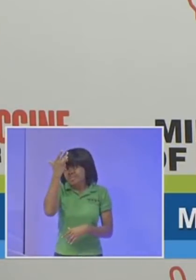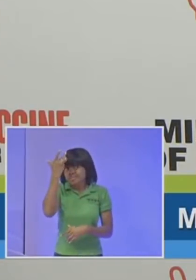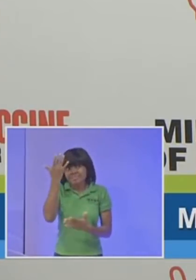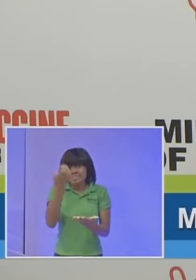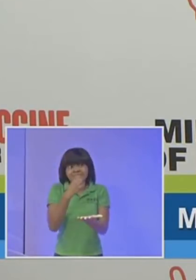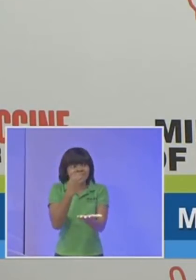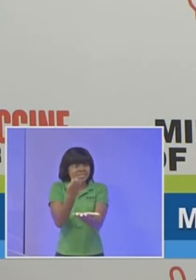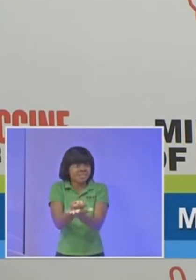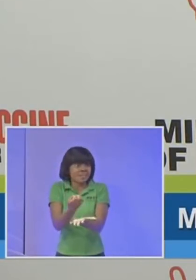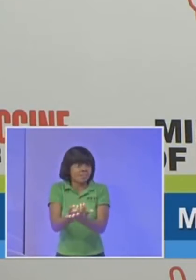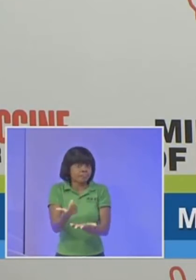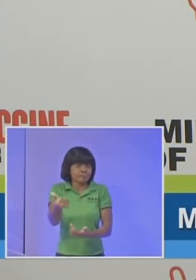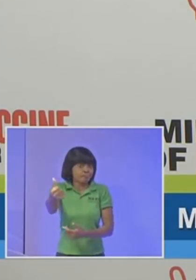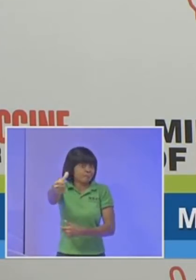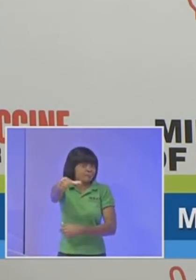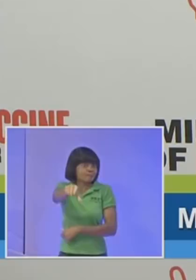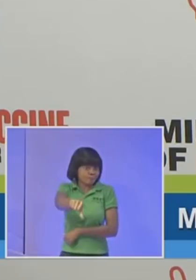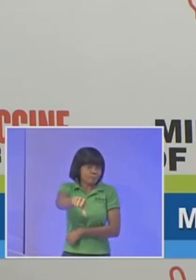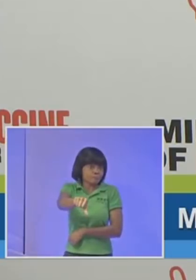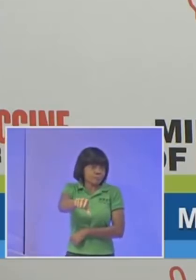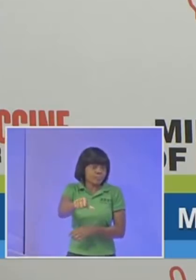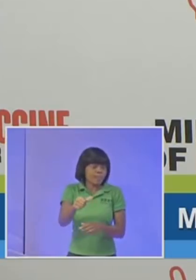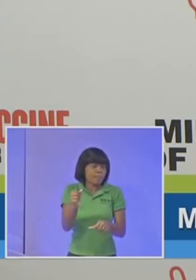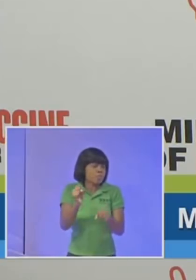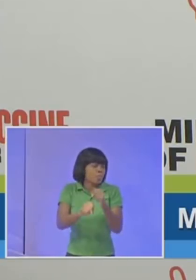said publicly that I support